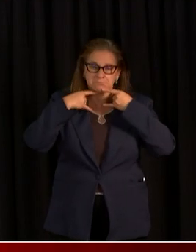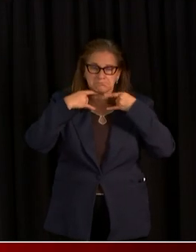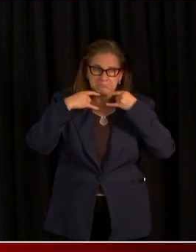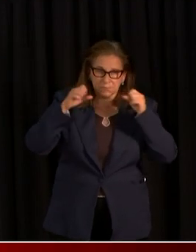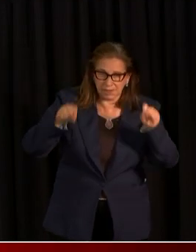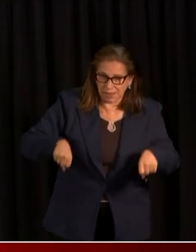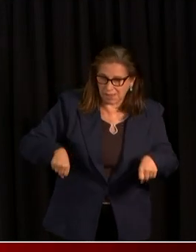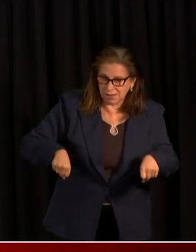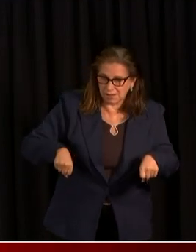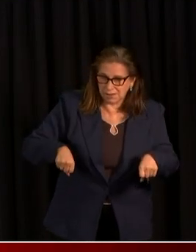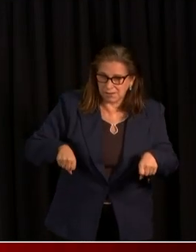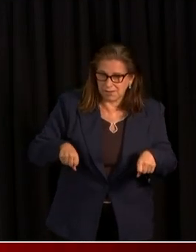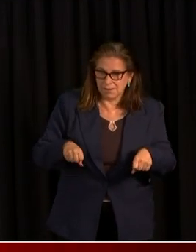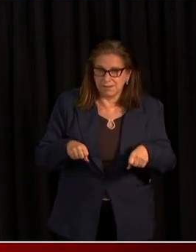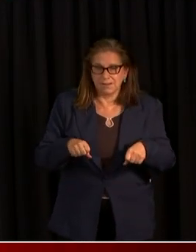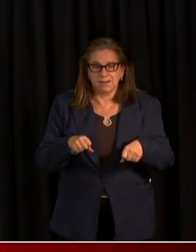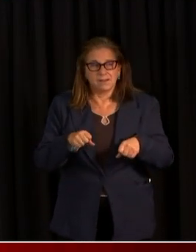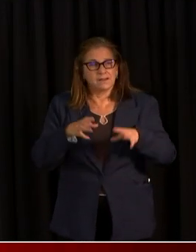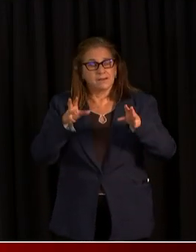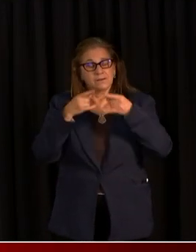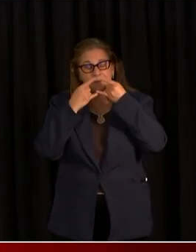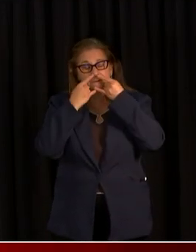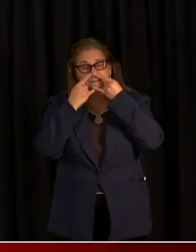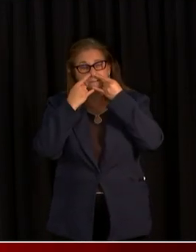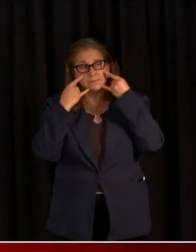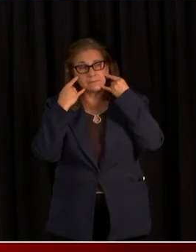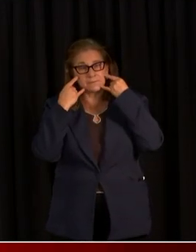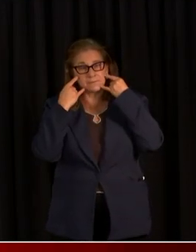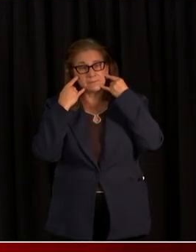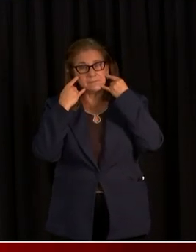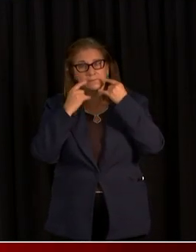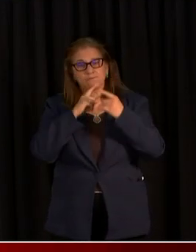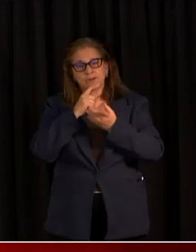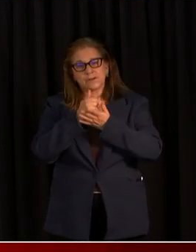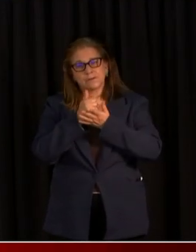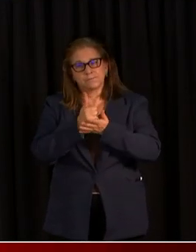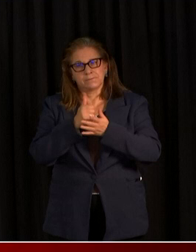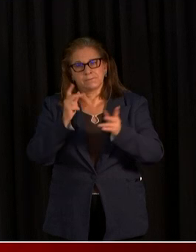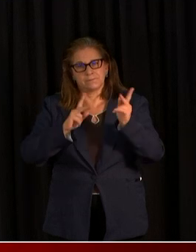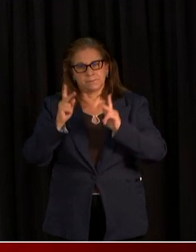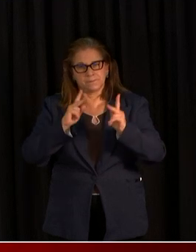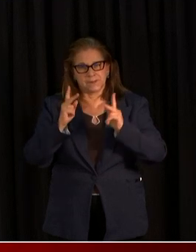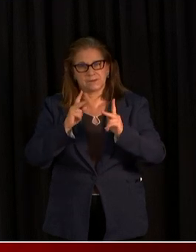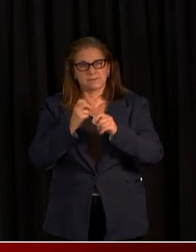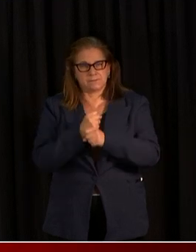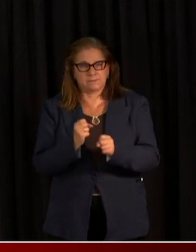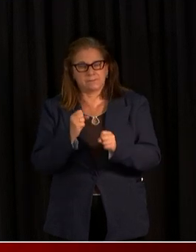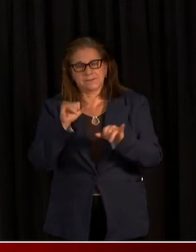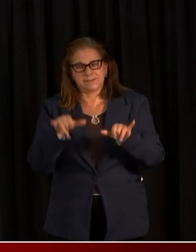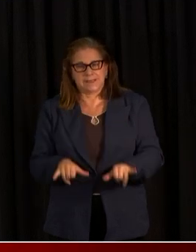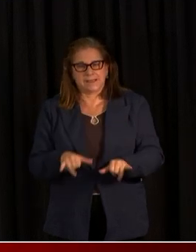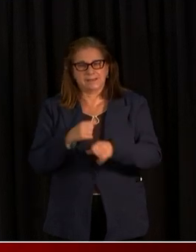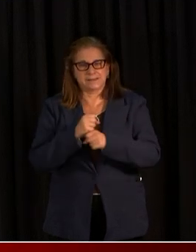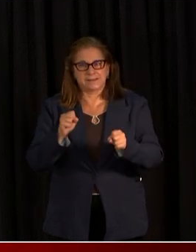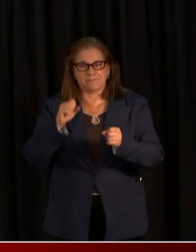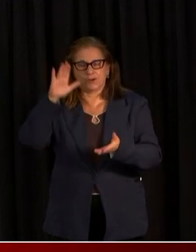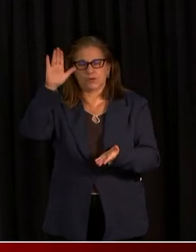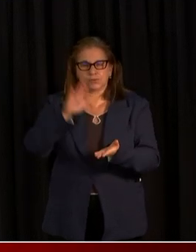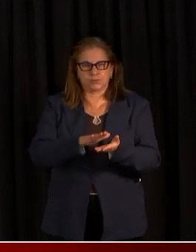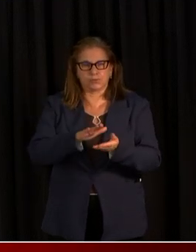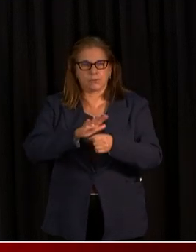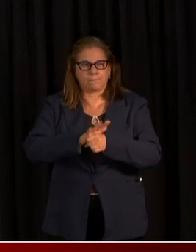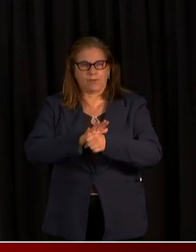are effective and are an effective tool in helping us stop the spread of the virus.